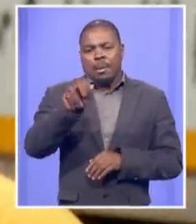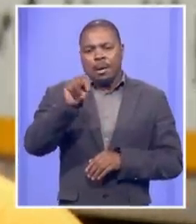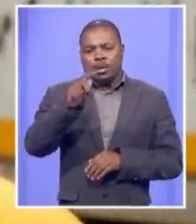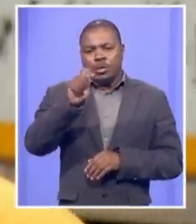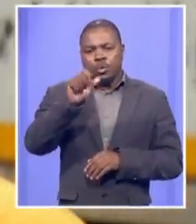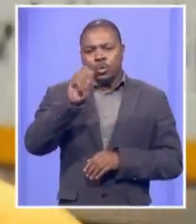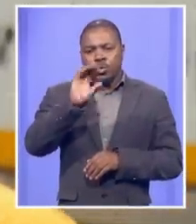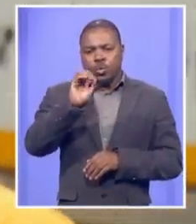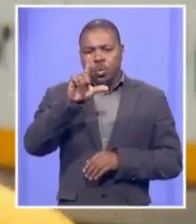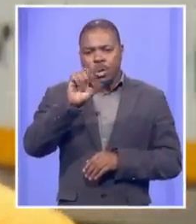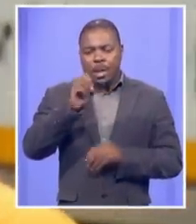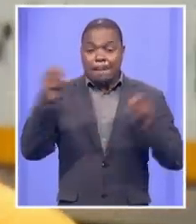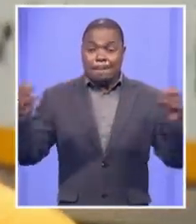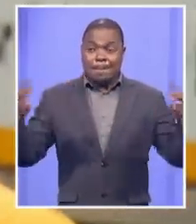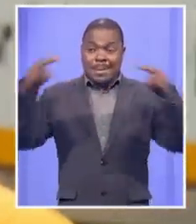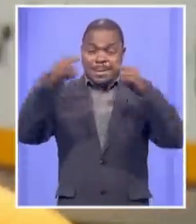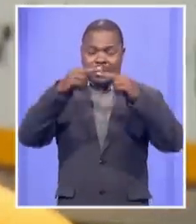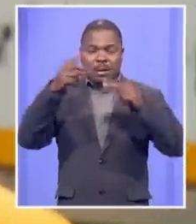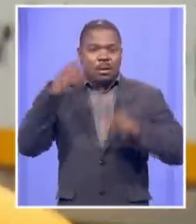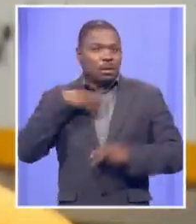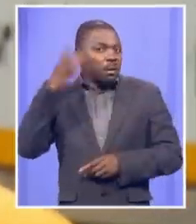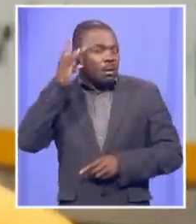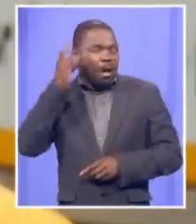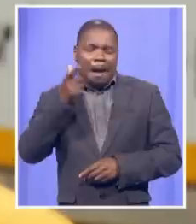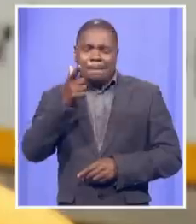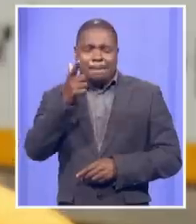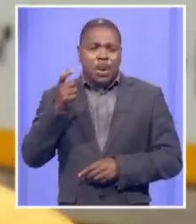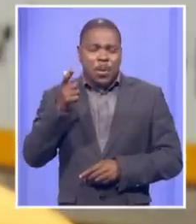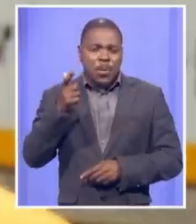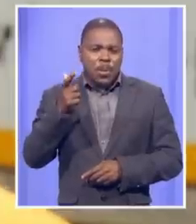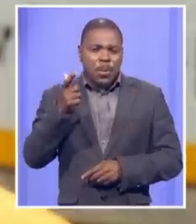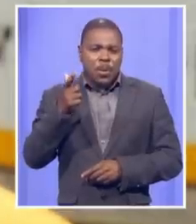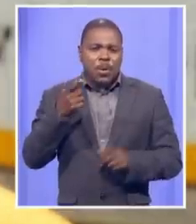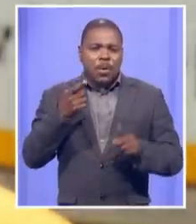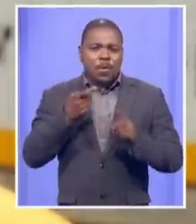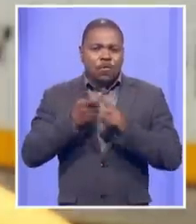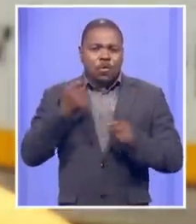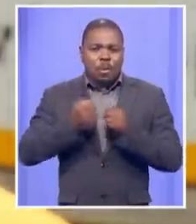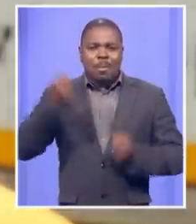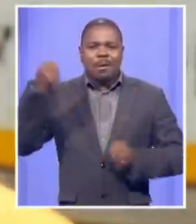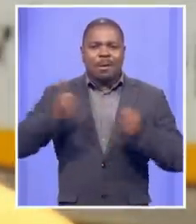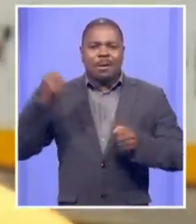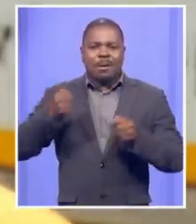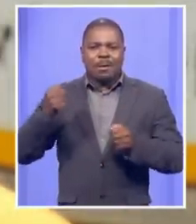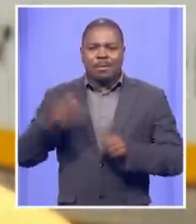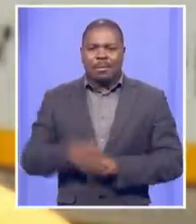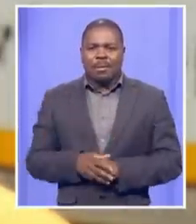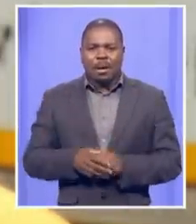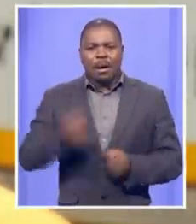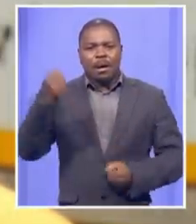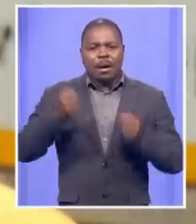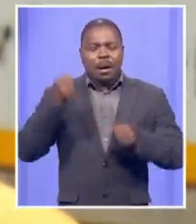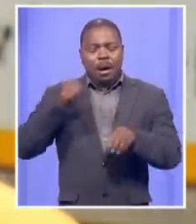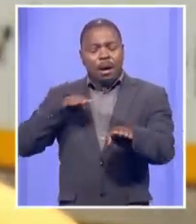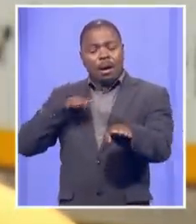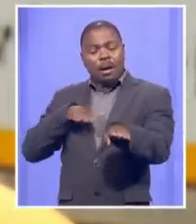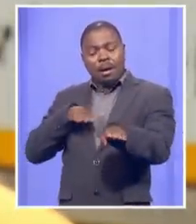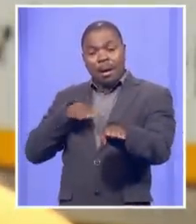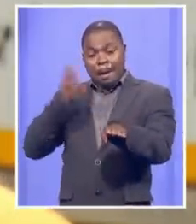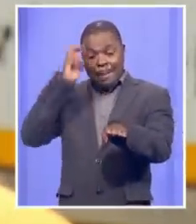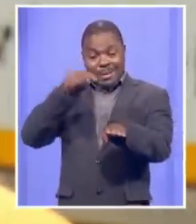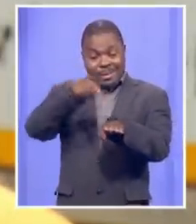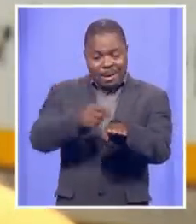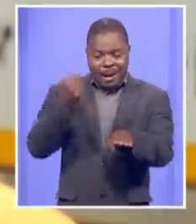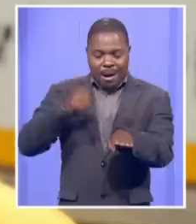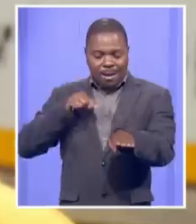bridge, that's when we hear gunshot from the car which was behind the bus. Then after